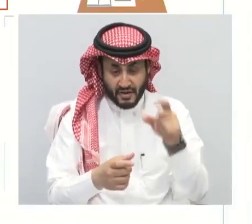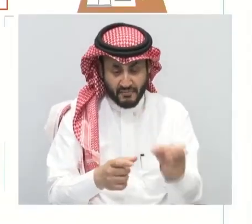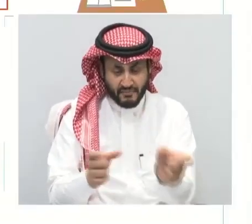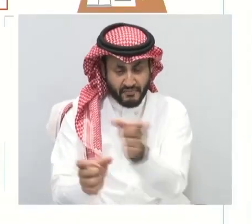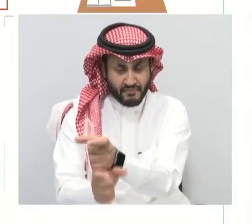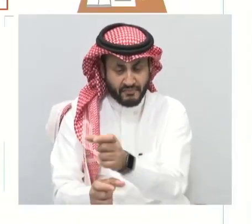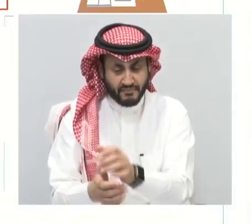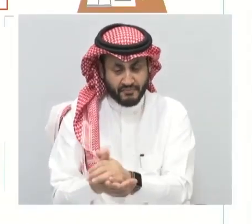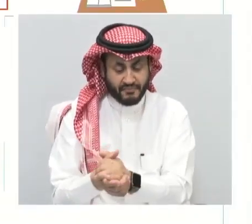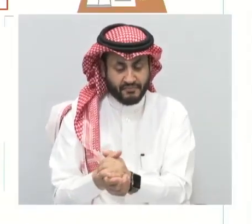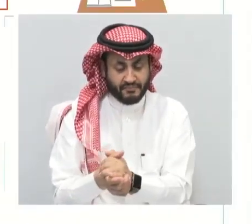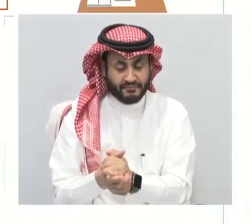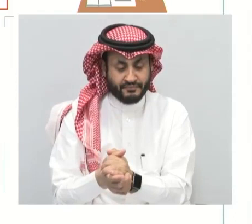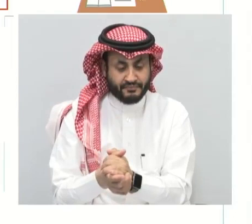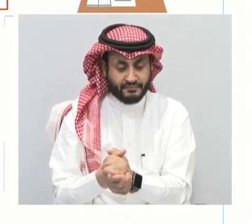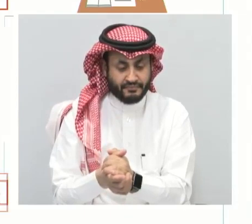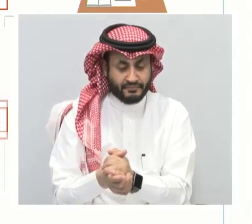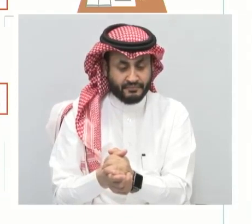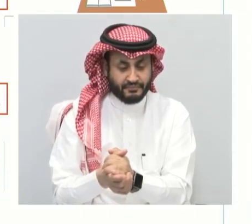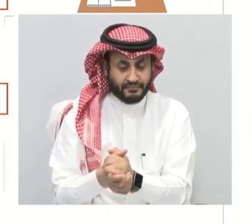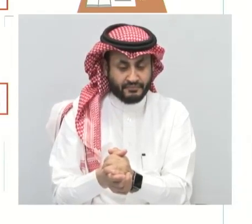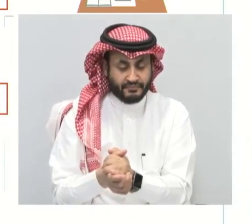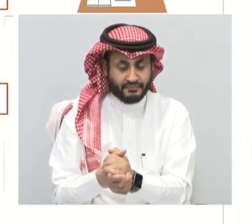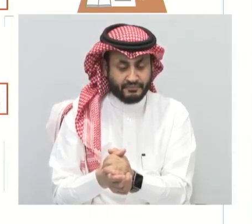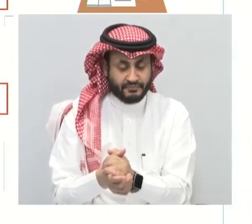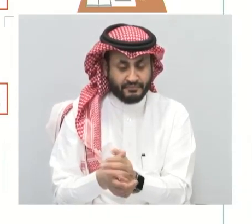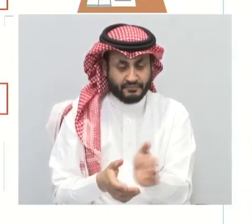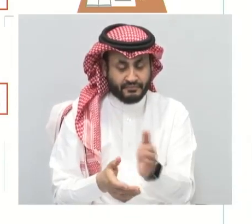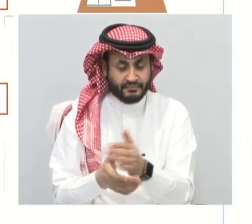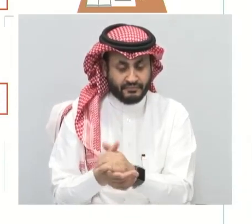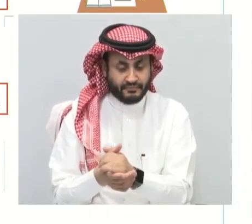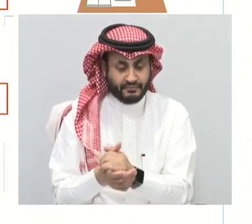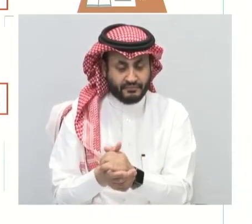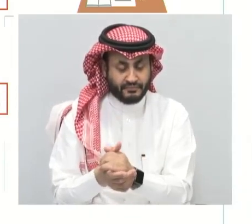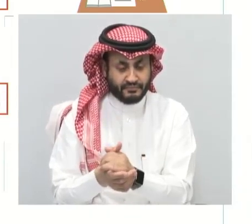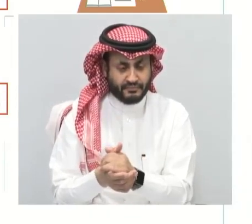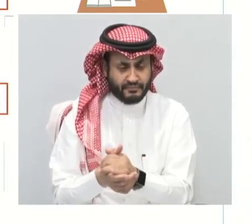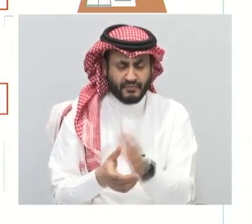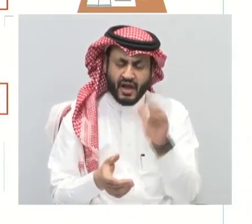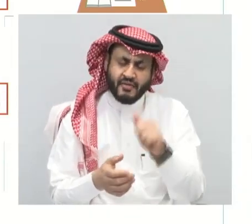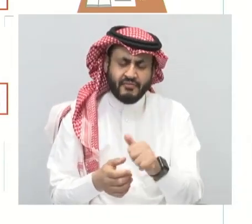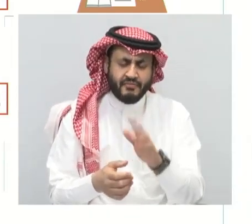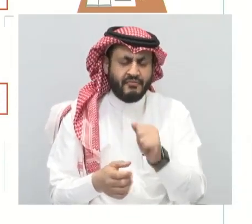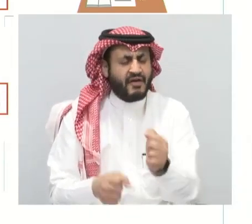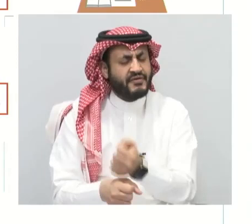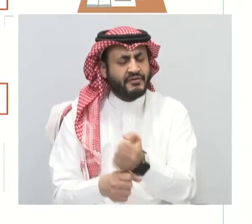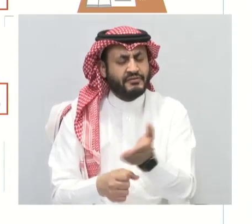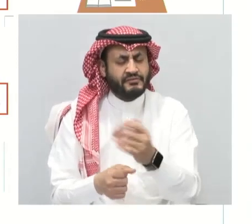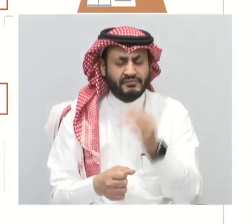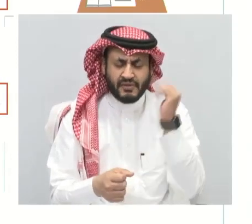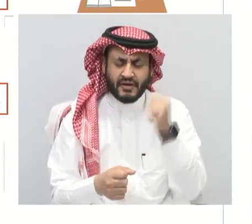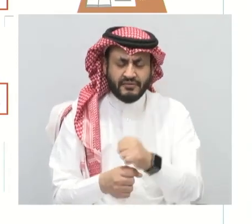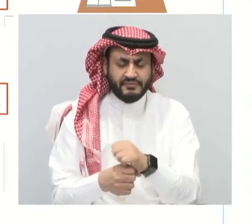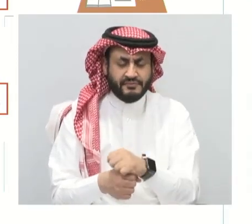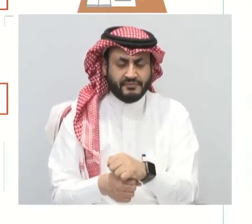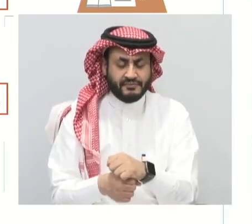math homework this evening? Also, when if you cannot do the favor, if somebody asks you to